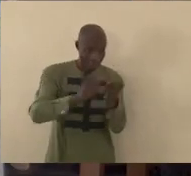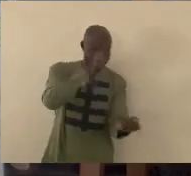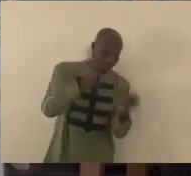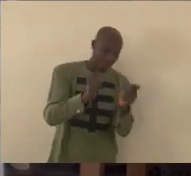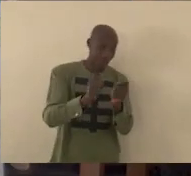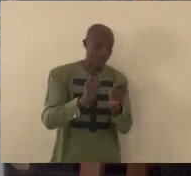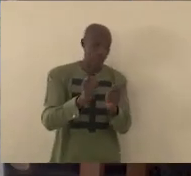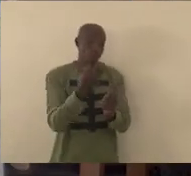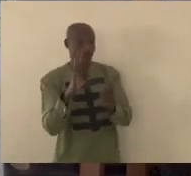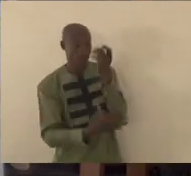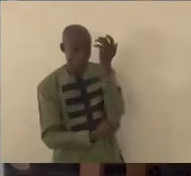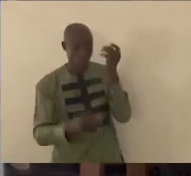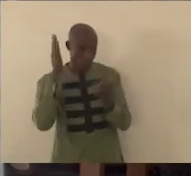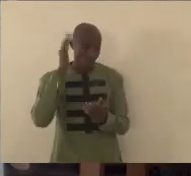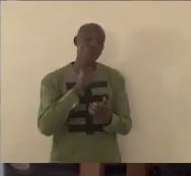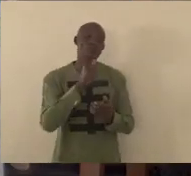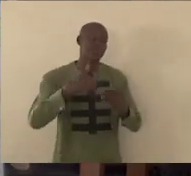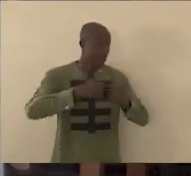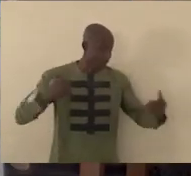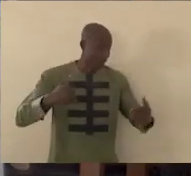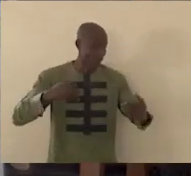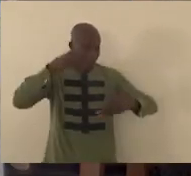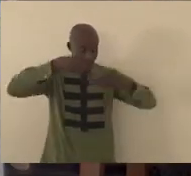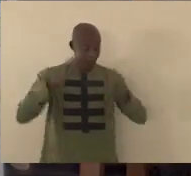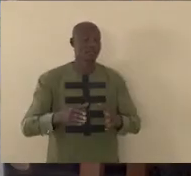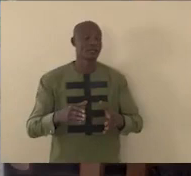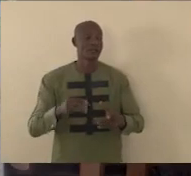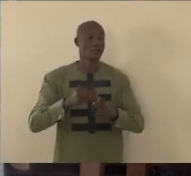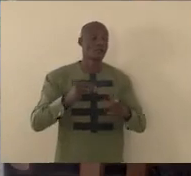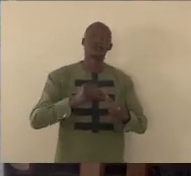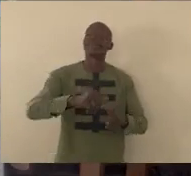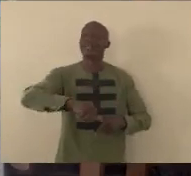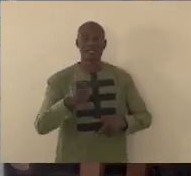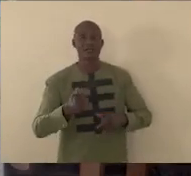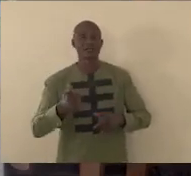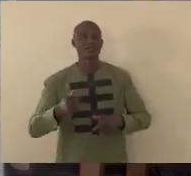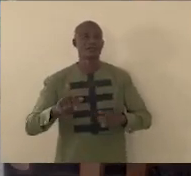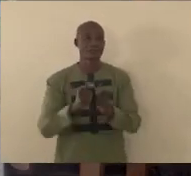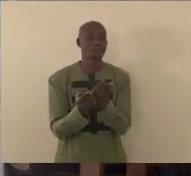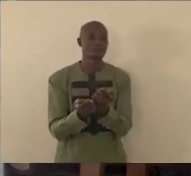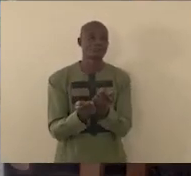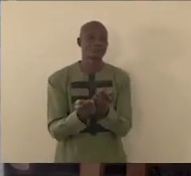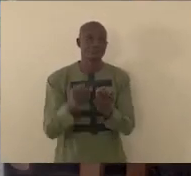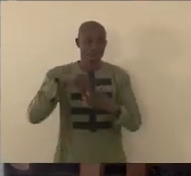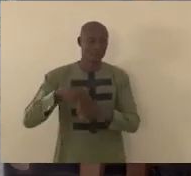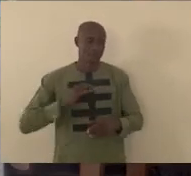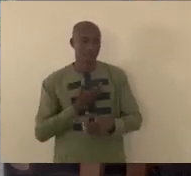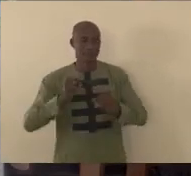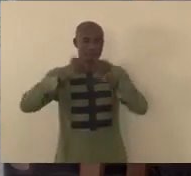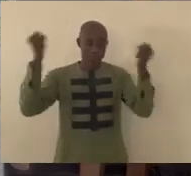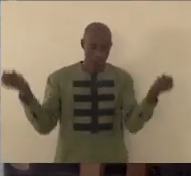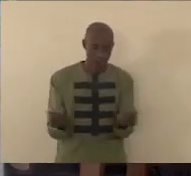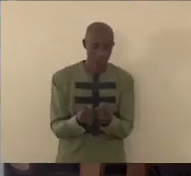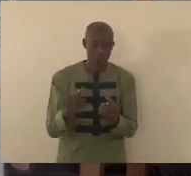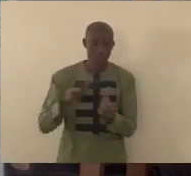not spare lawyers and judges, as well as bishops and priests, who in our society are seen